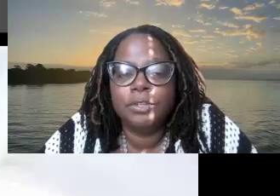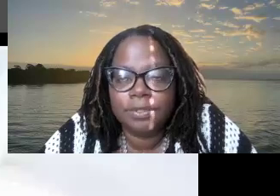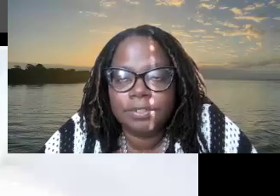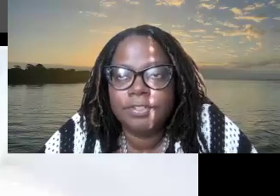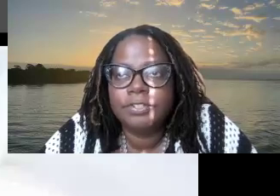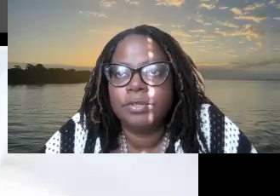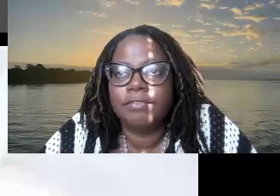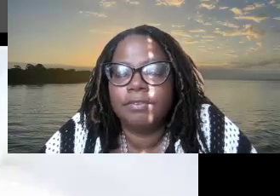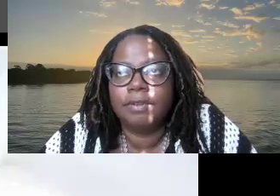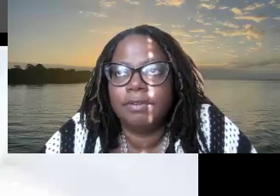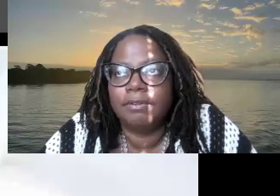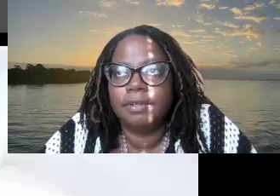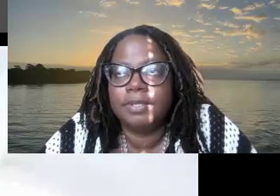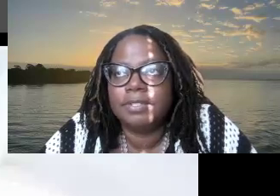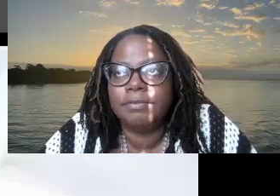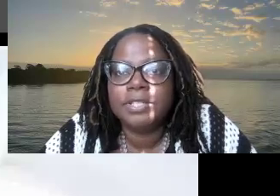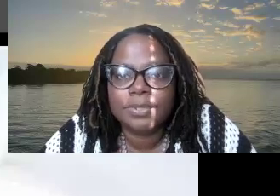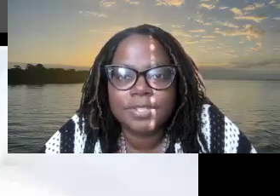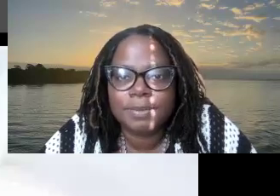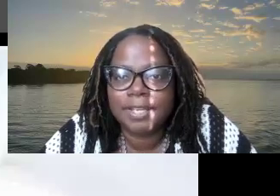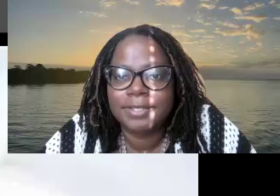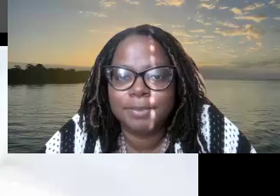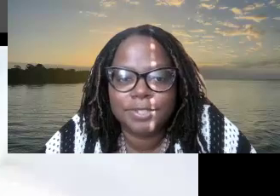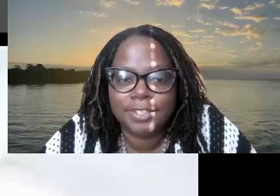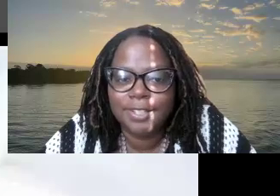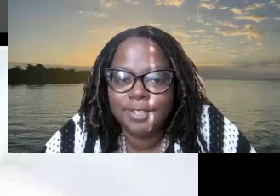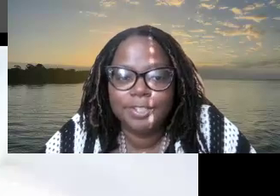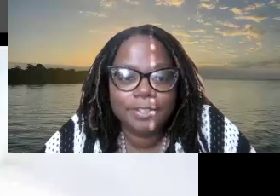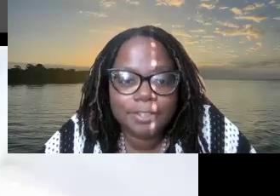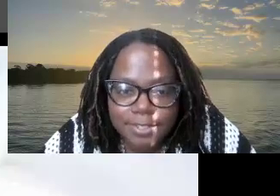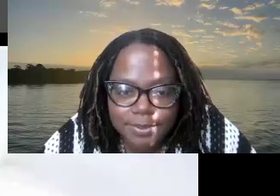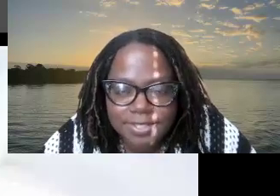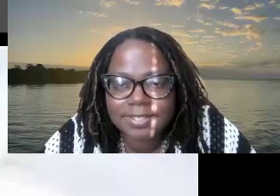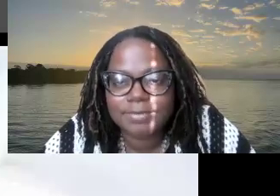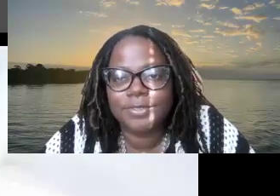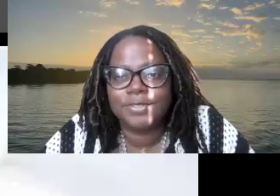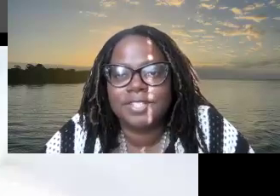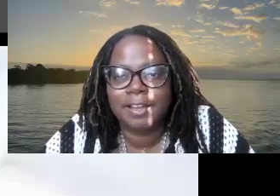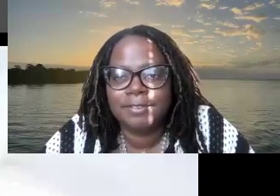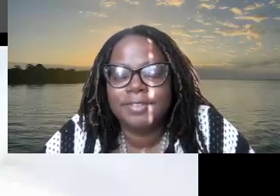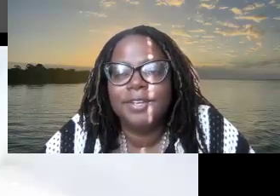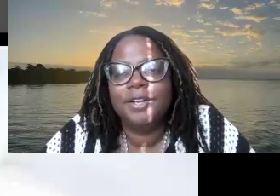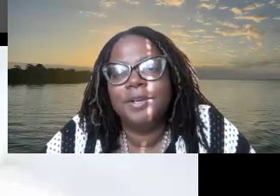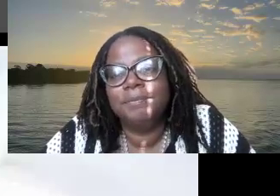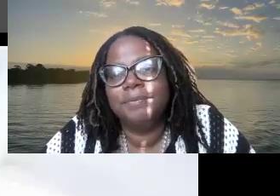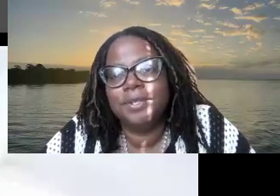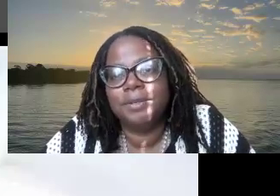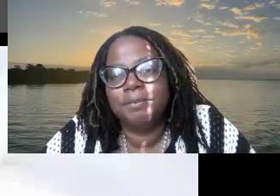really know the difference. You have, I'm going to say, resources behind it, budget, healing resources for your staff,